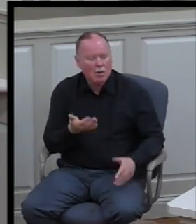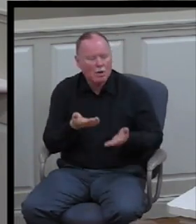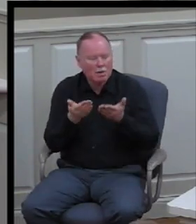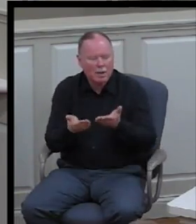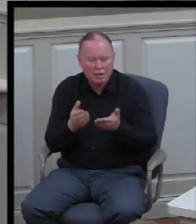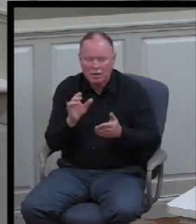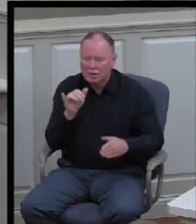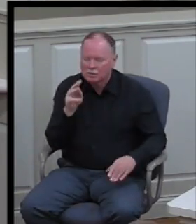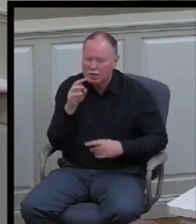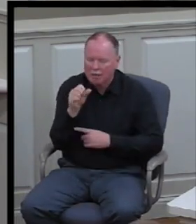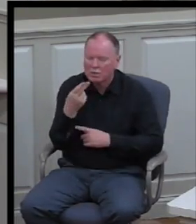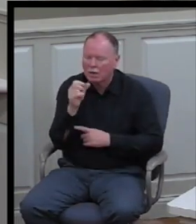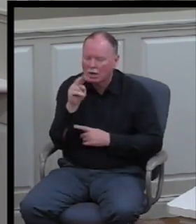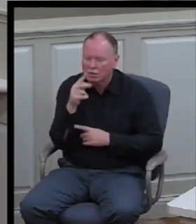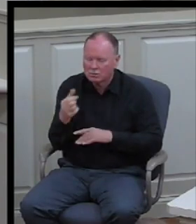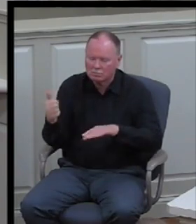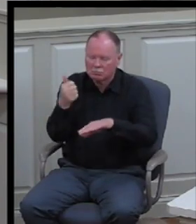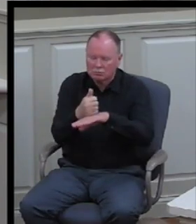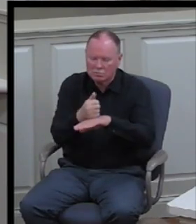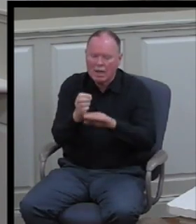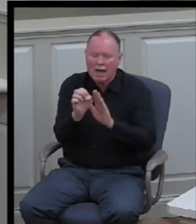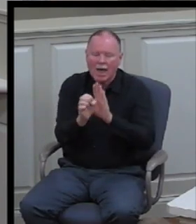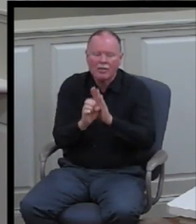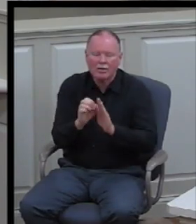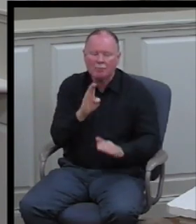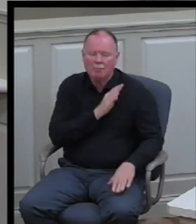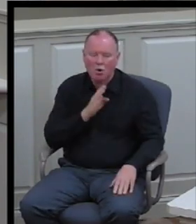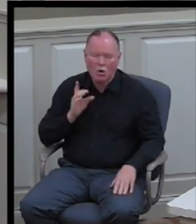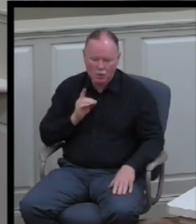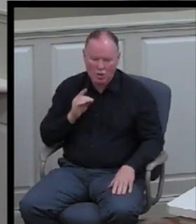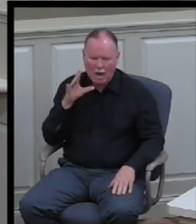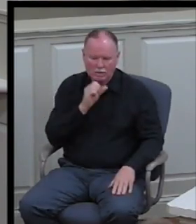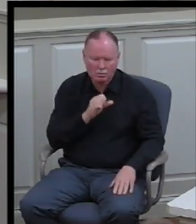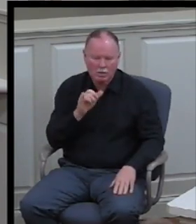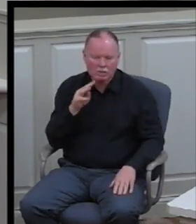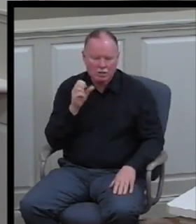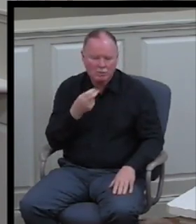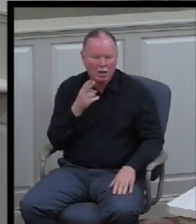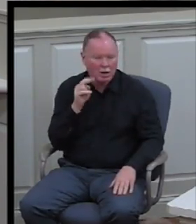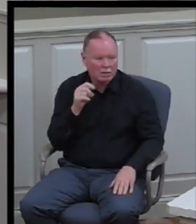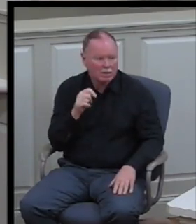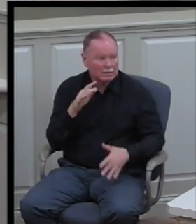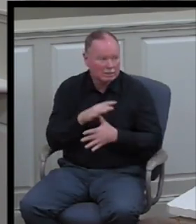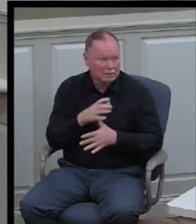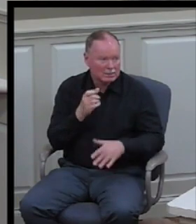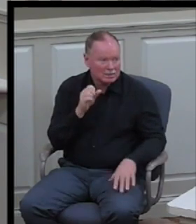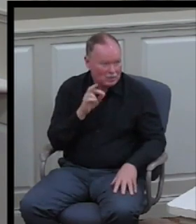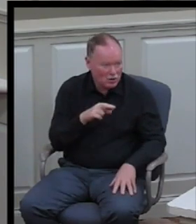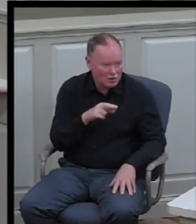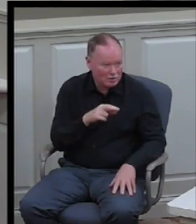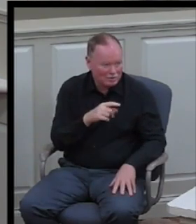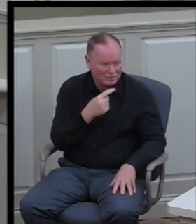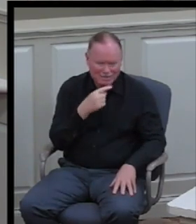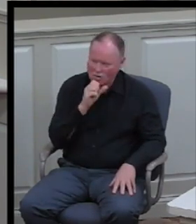recommend Mr. James Hunt be reappointed to the Ethics Board. And I'm assuming this is Mr. James Hunt Senior. I was going to say old or